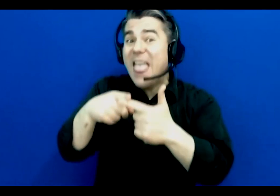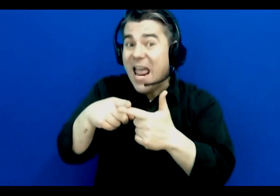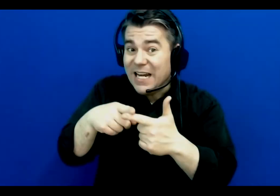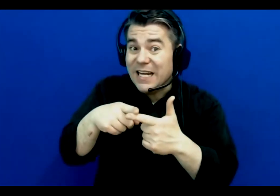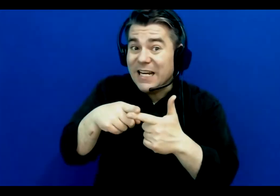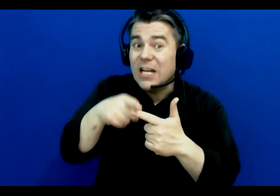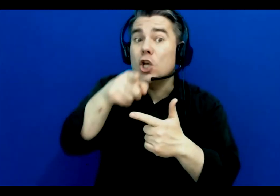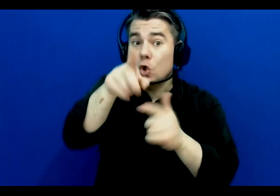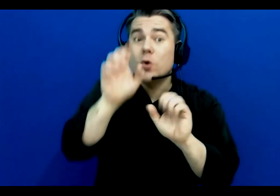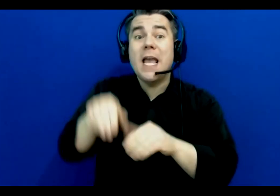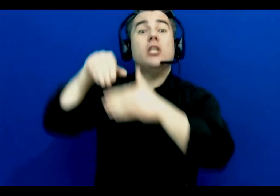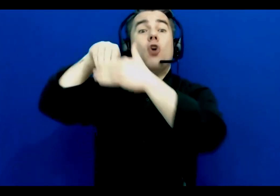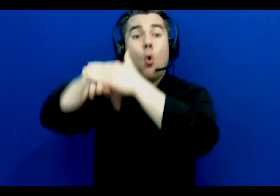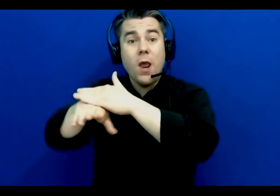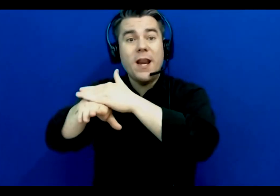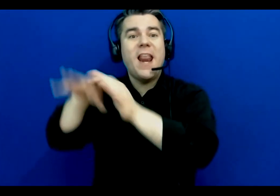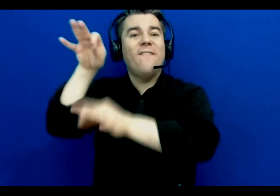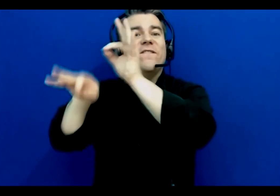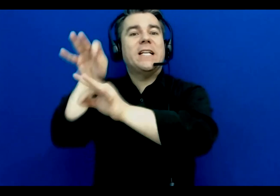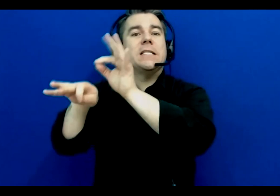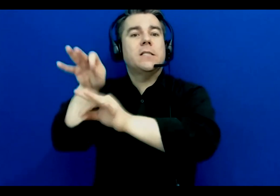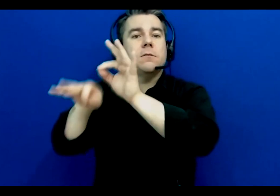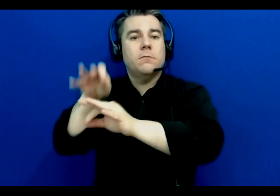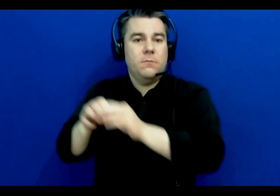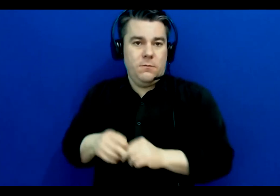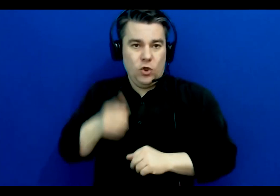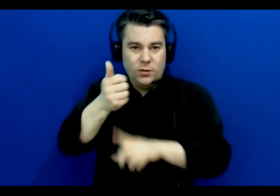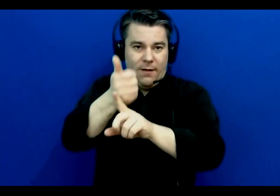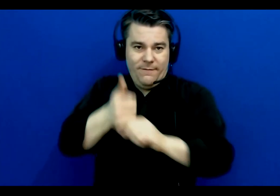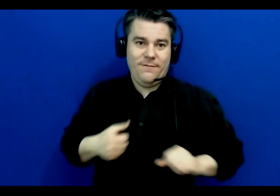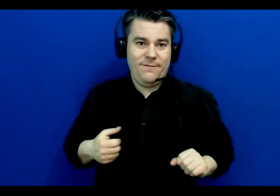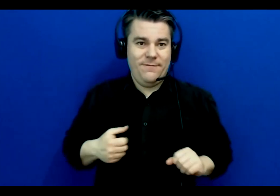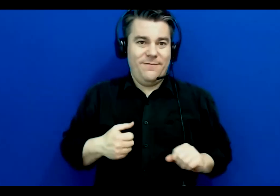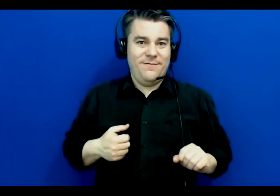go there and fix the captions.